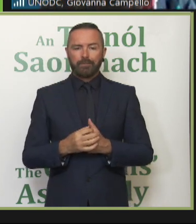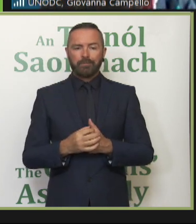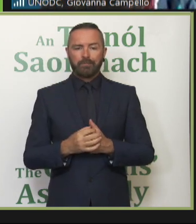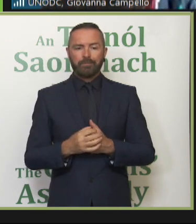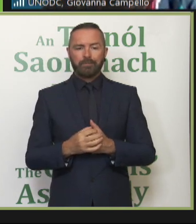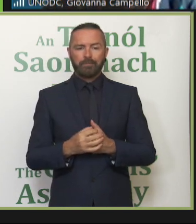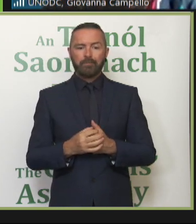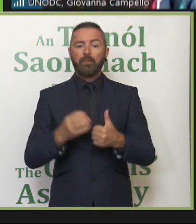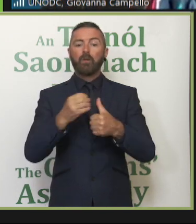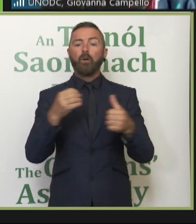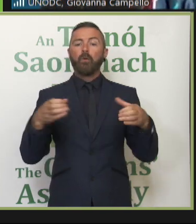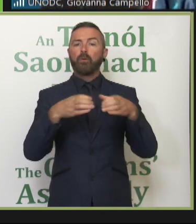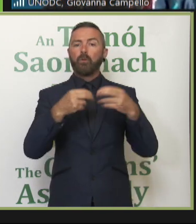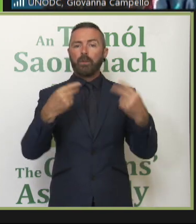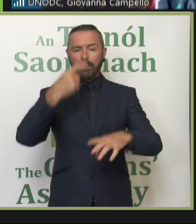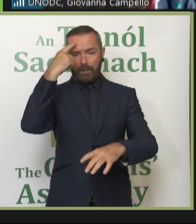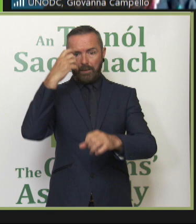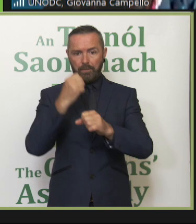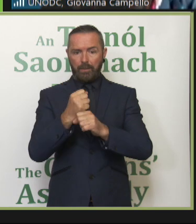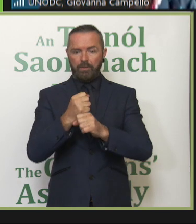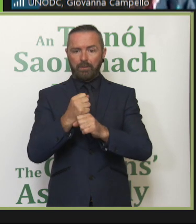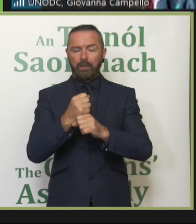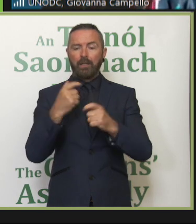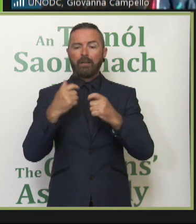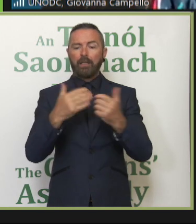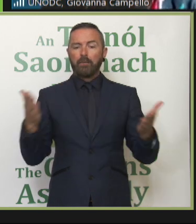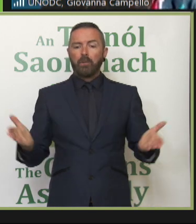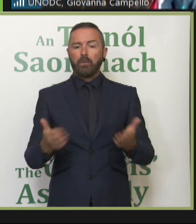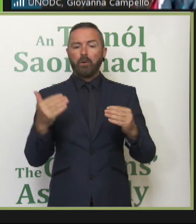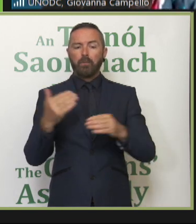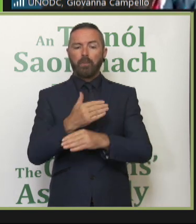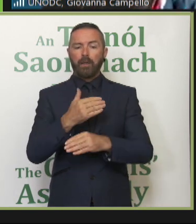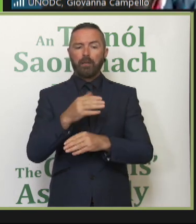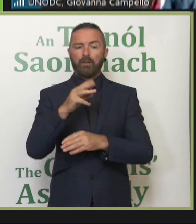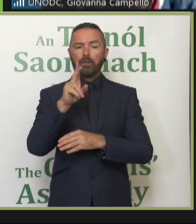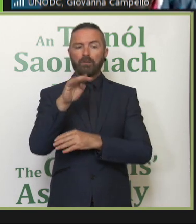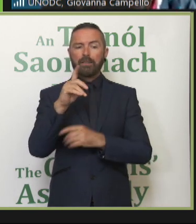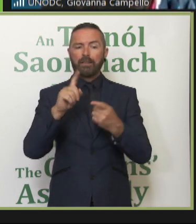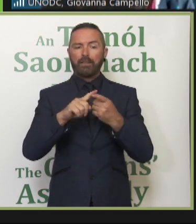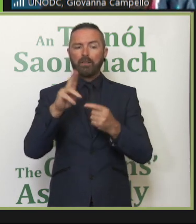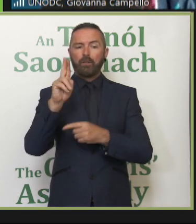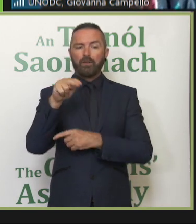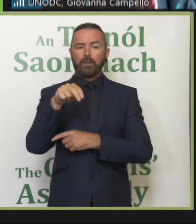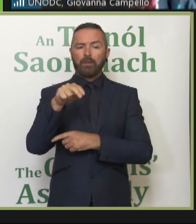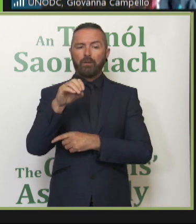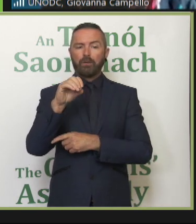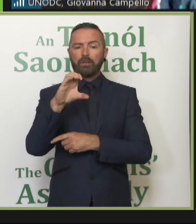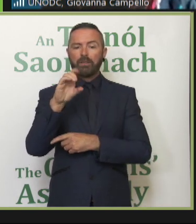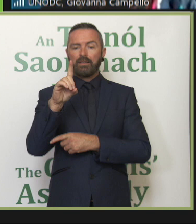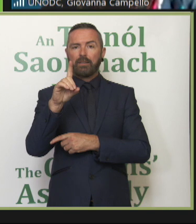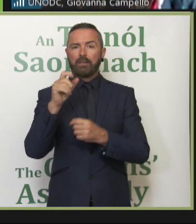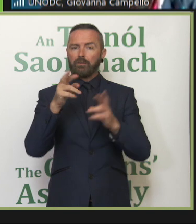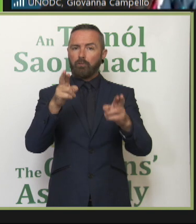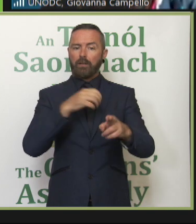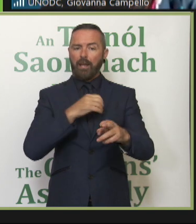idea of what is promoted by UNODC and the member states of the United Nations is the right to health